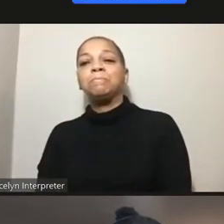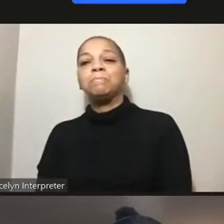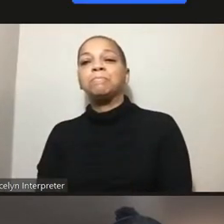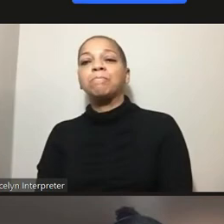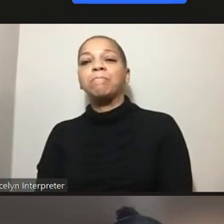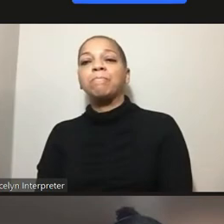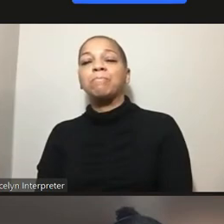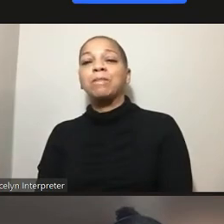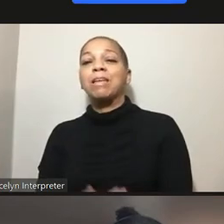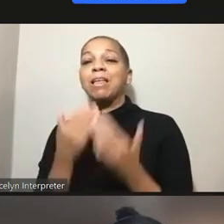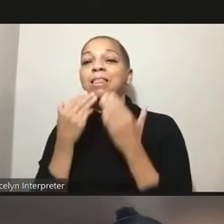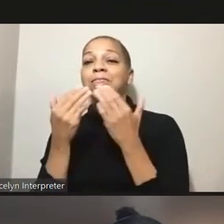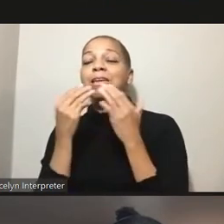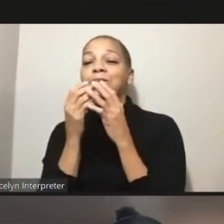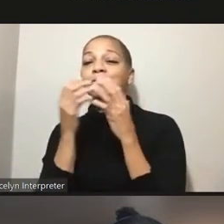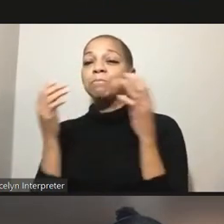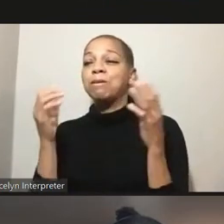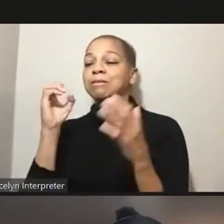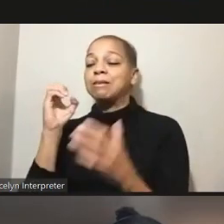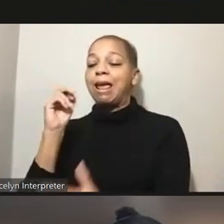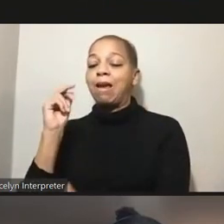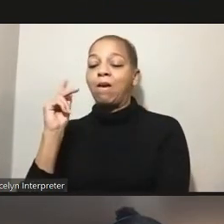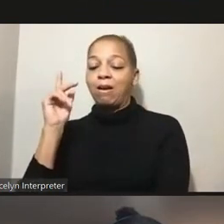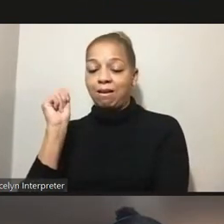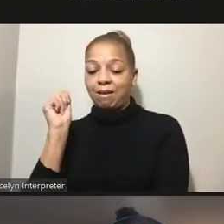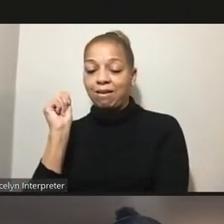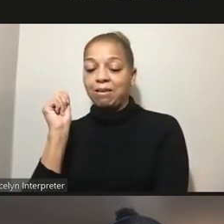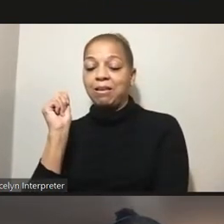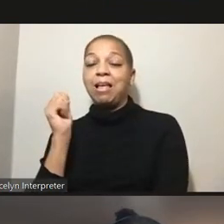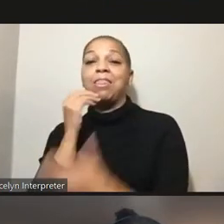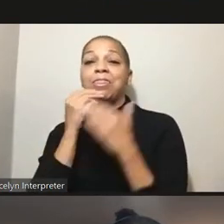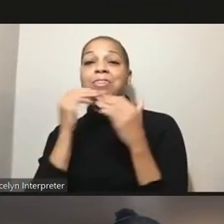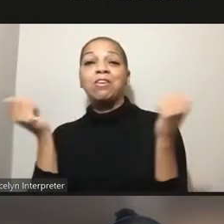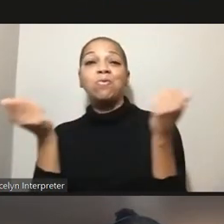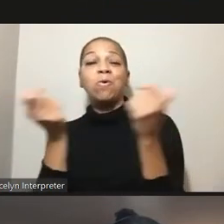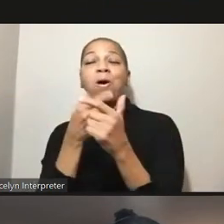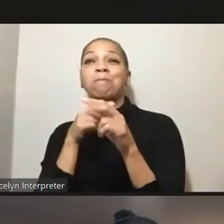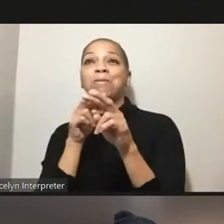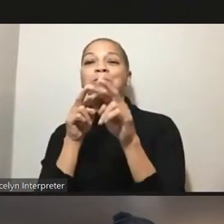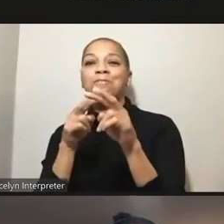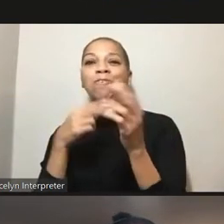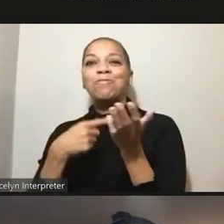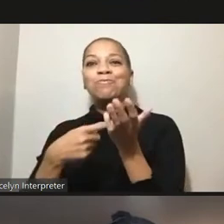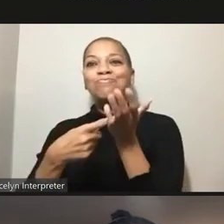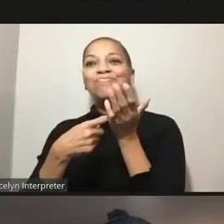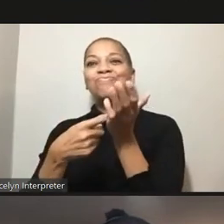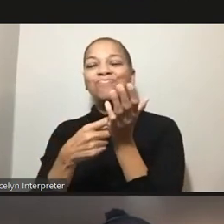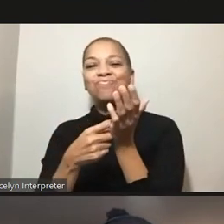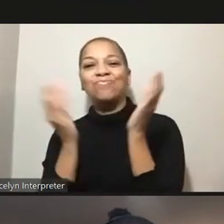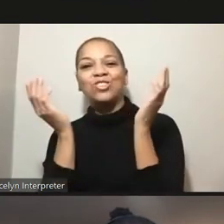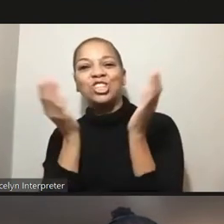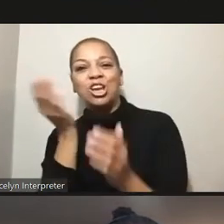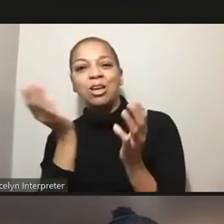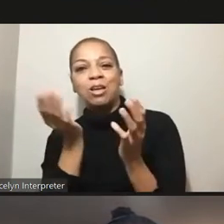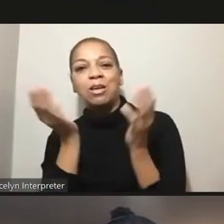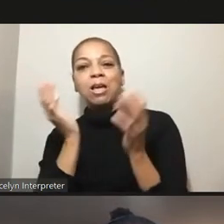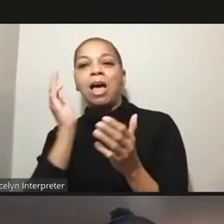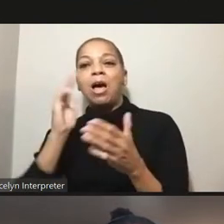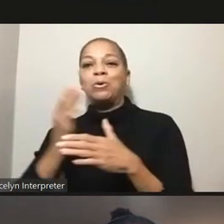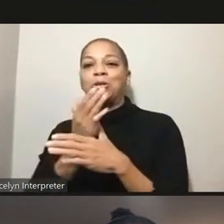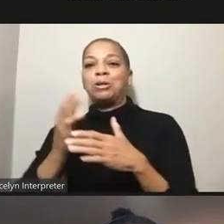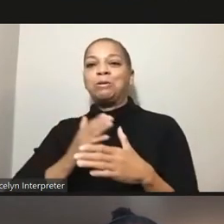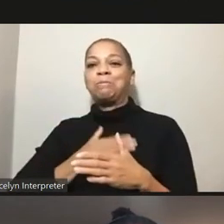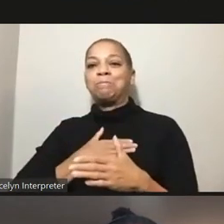Thank you very much, Erica. And thank you all. I'm looking forward to chatting with you. I'm going to share my screen because